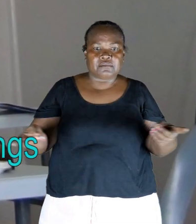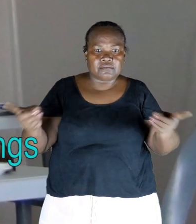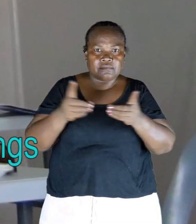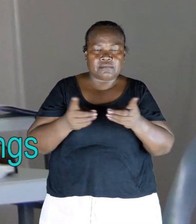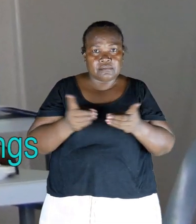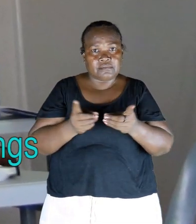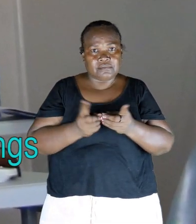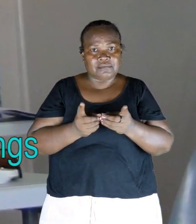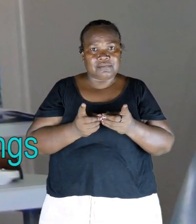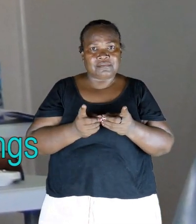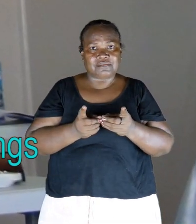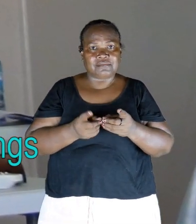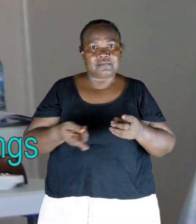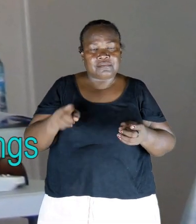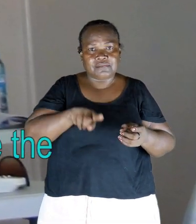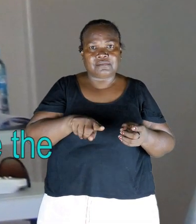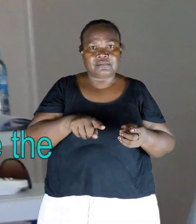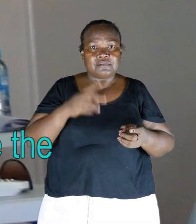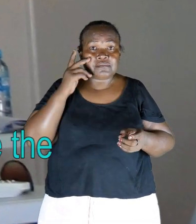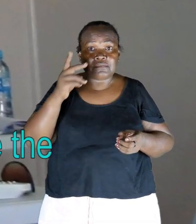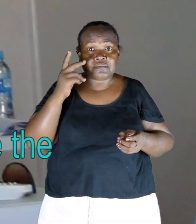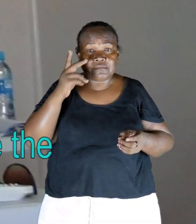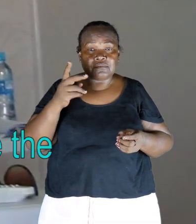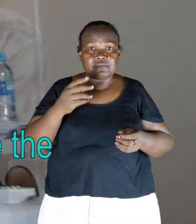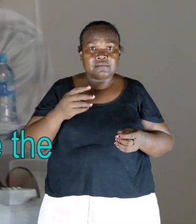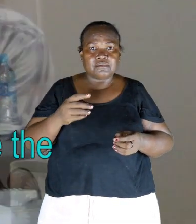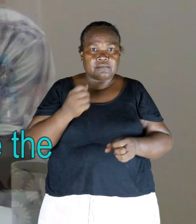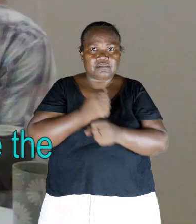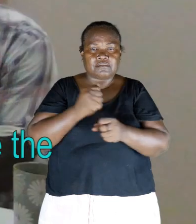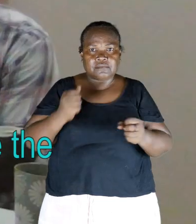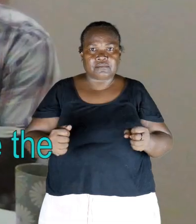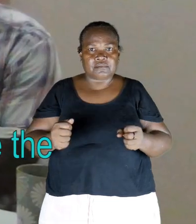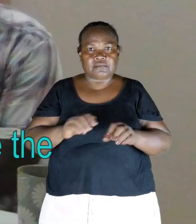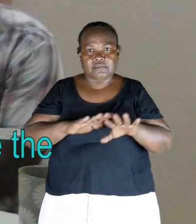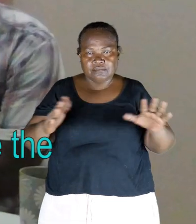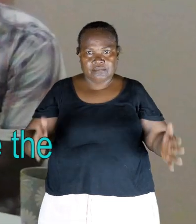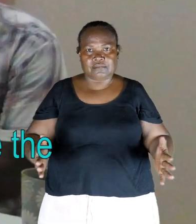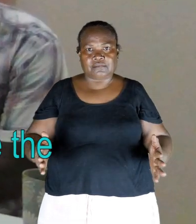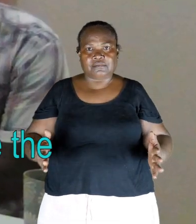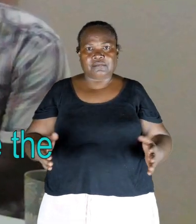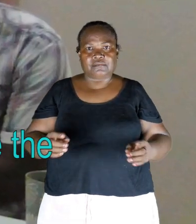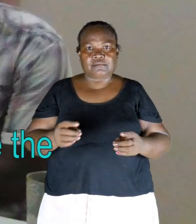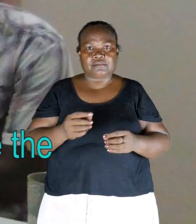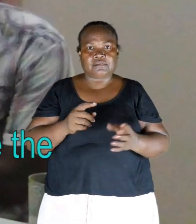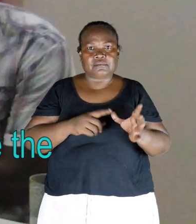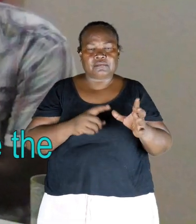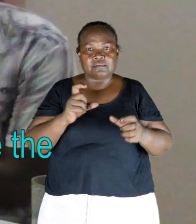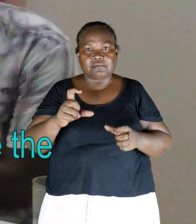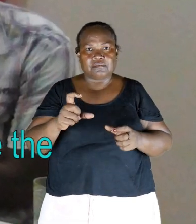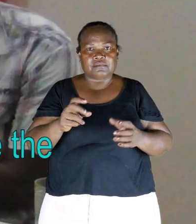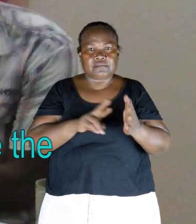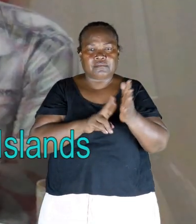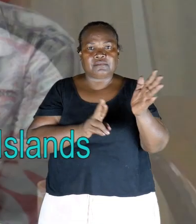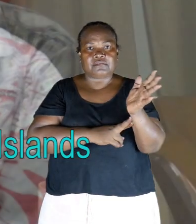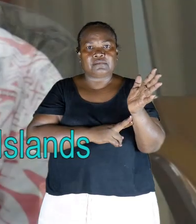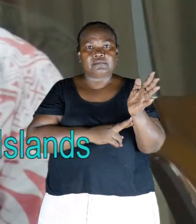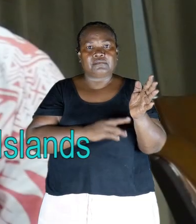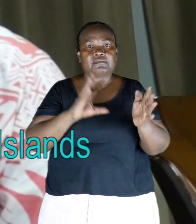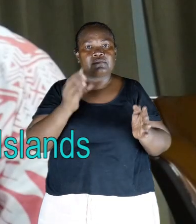and hold him up several meetings and push forward for government table him na this wala anti-corruption bill.